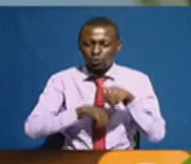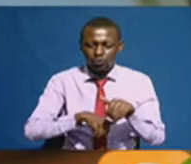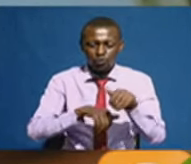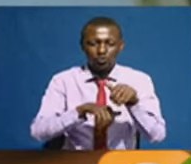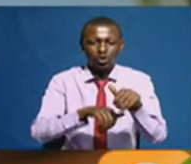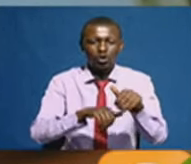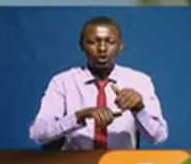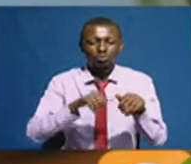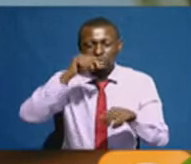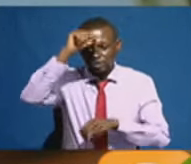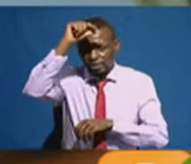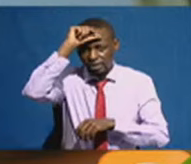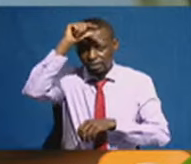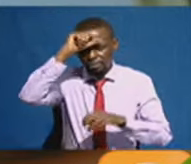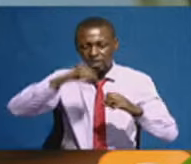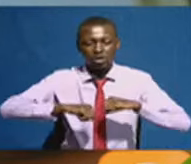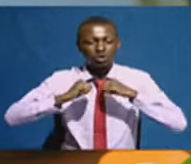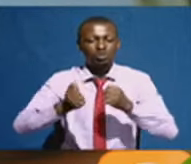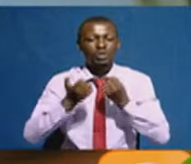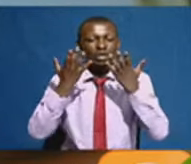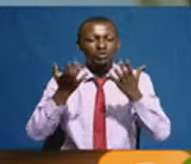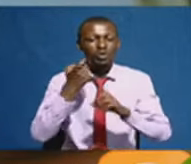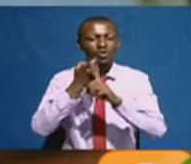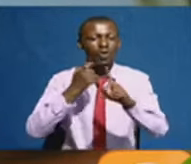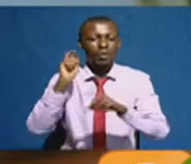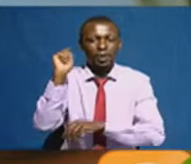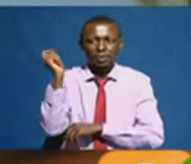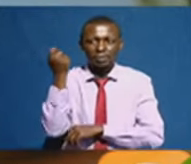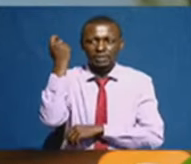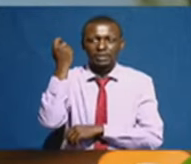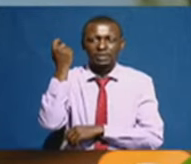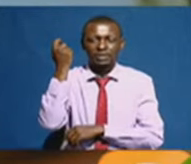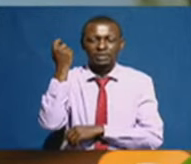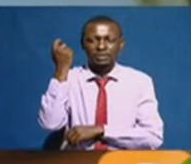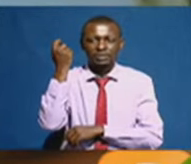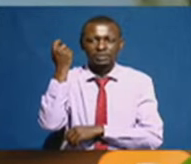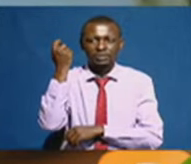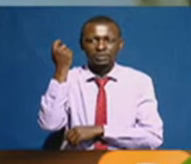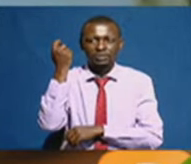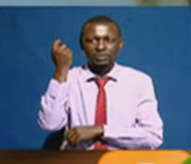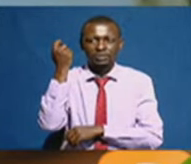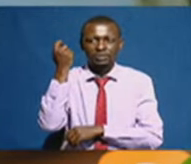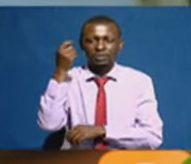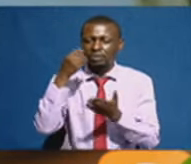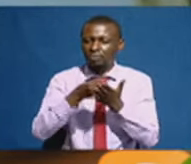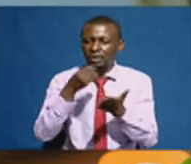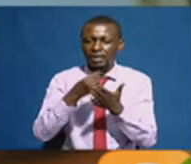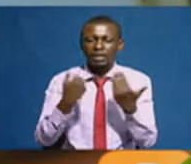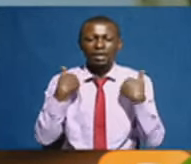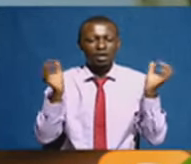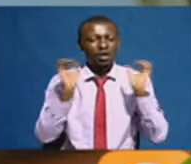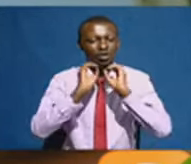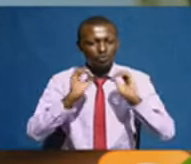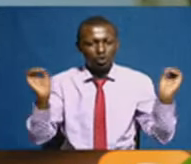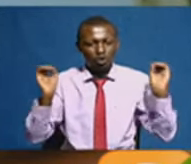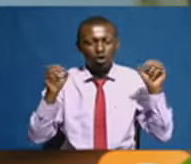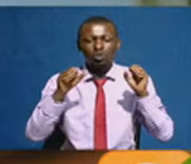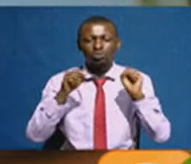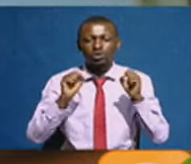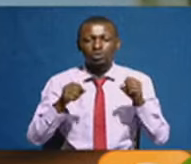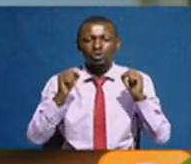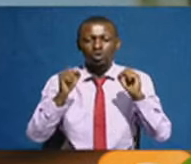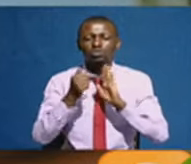officers are saying, right from the president downwards, that we are not in a financial position to honor those